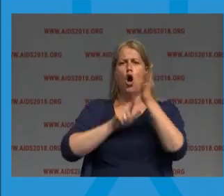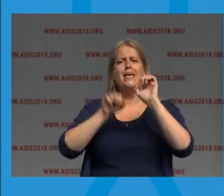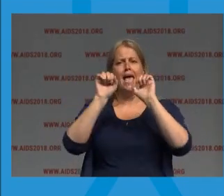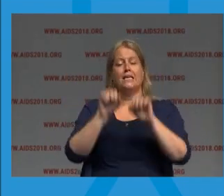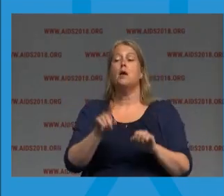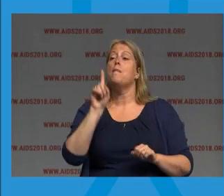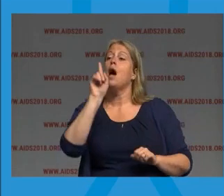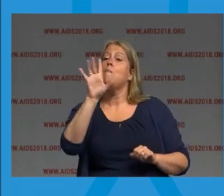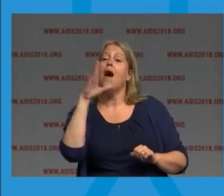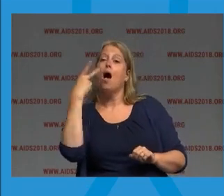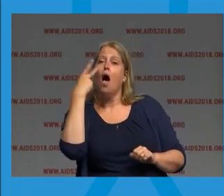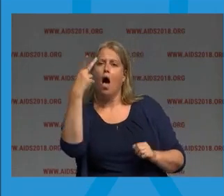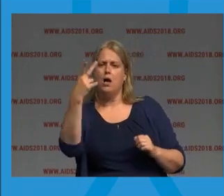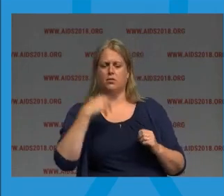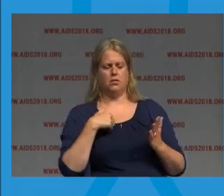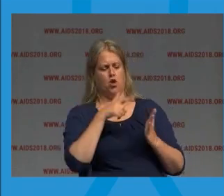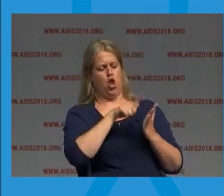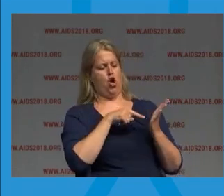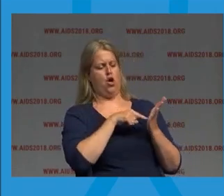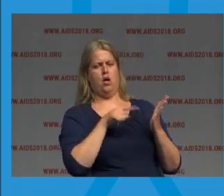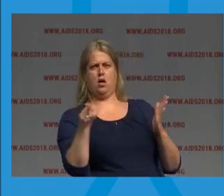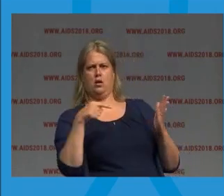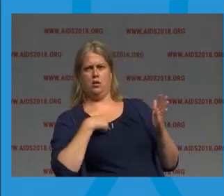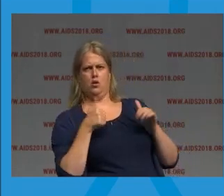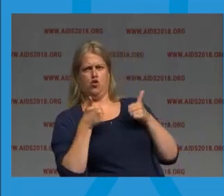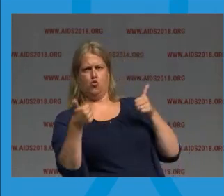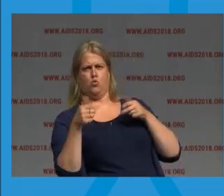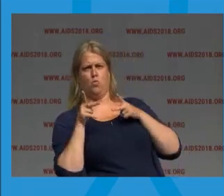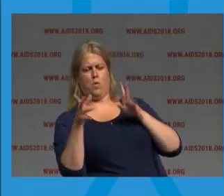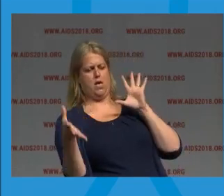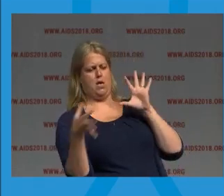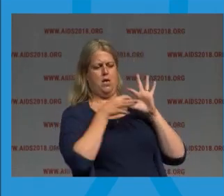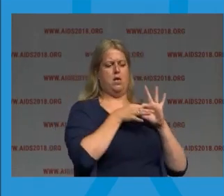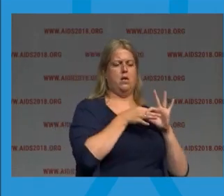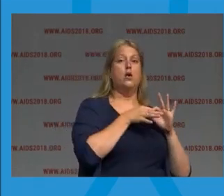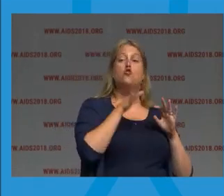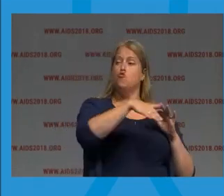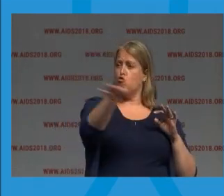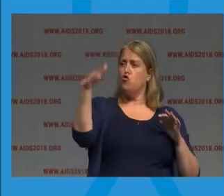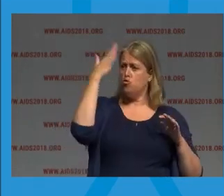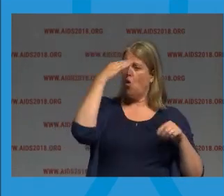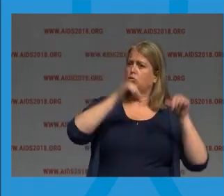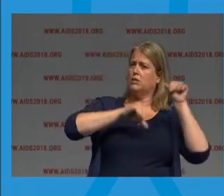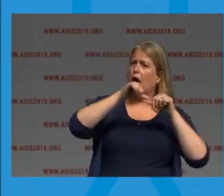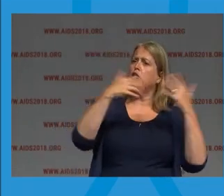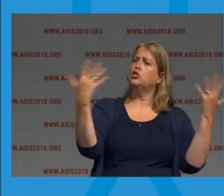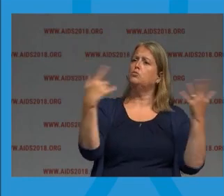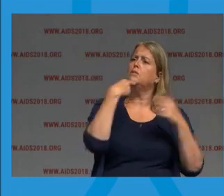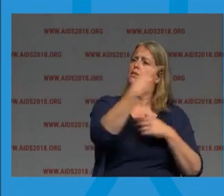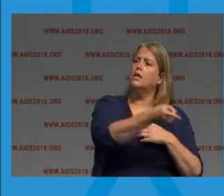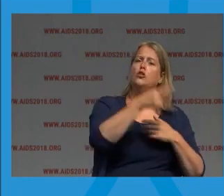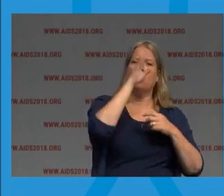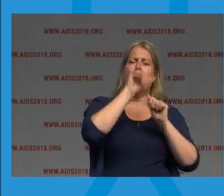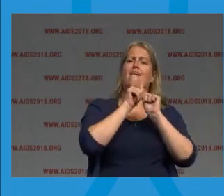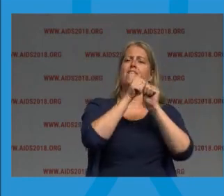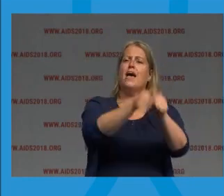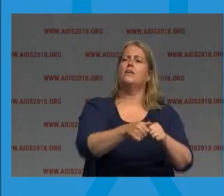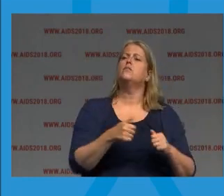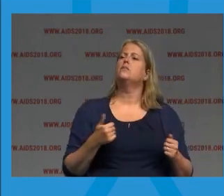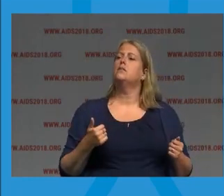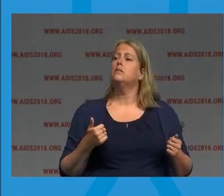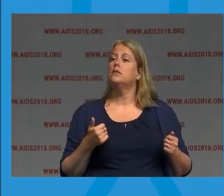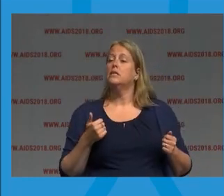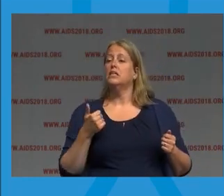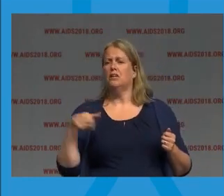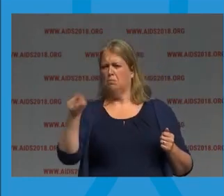paying rationale to the law that is in place? You know what science says, you know the effect of that. Would you want to have a mind